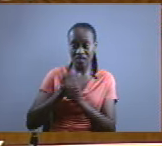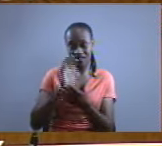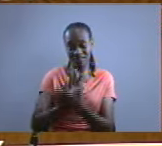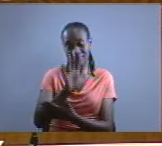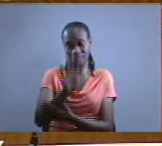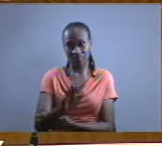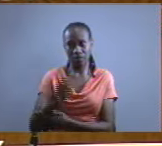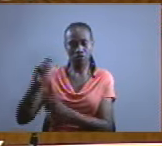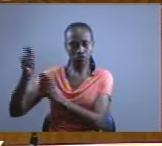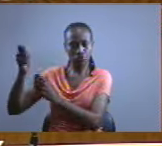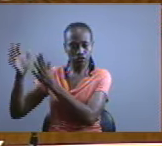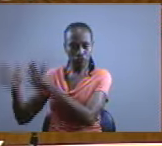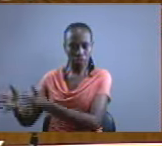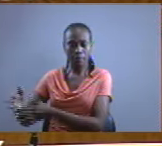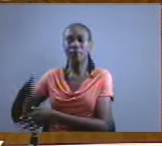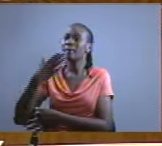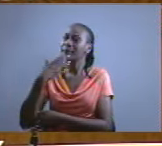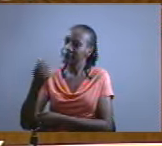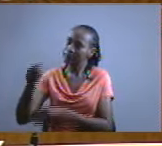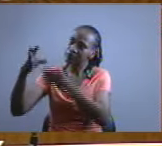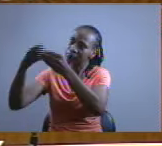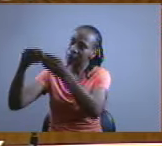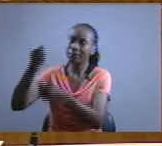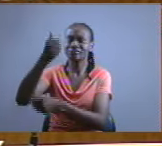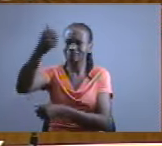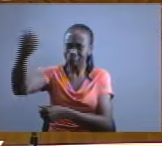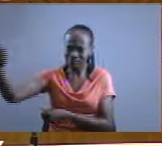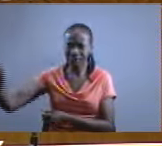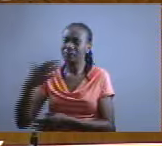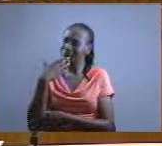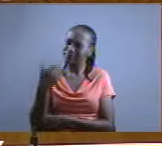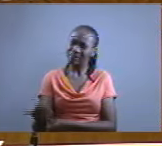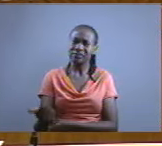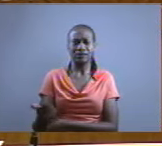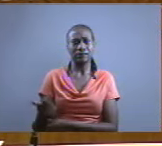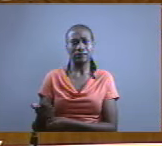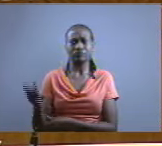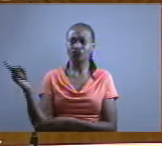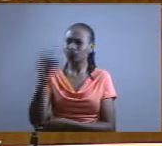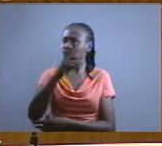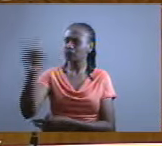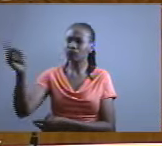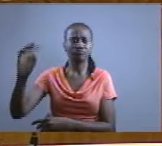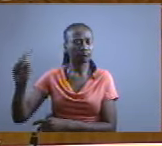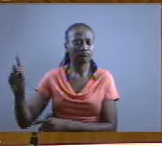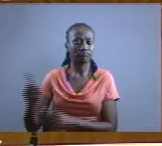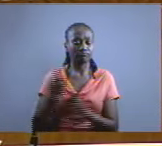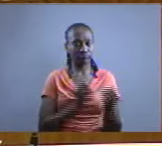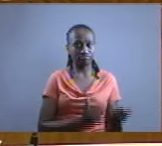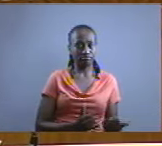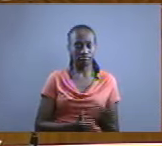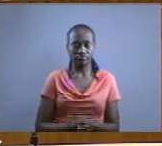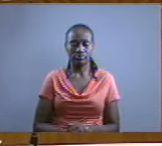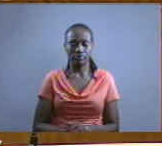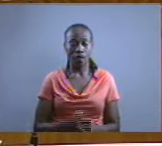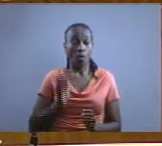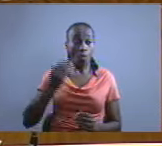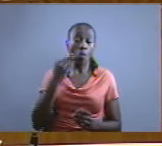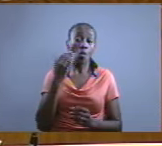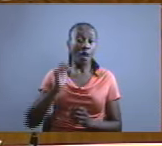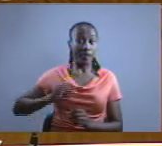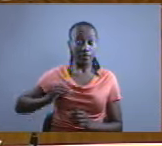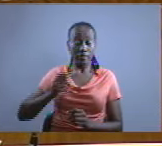Will has members been on made. my right please take their seats? I've invited you many times to take your seats. Stop moving up and down. Whites and males, particularly white males, continue